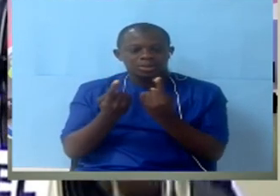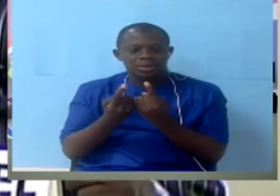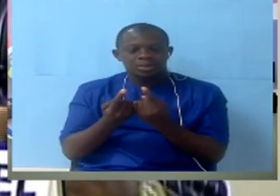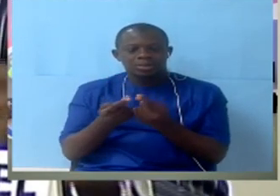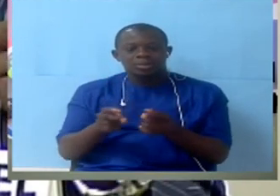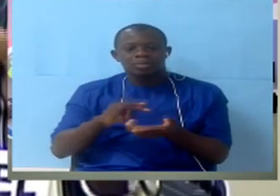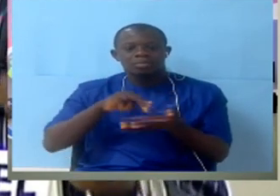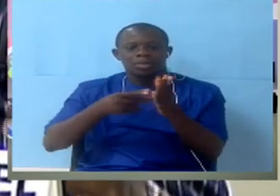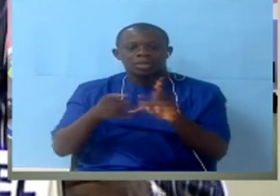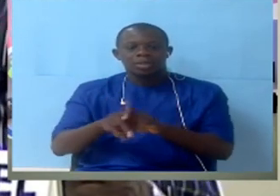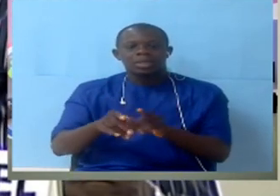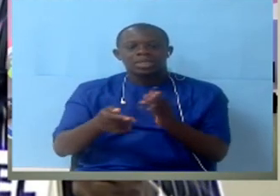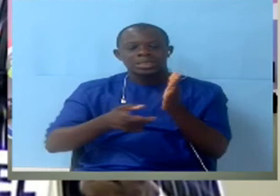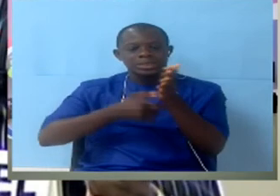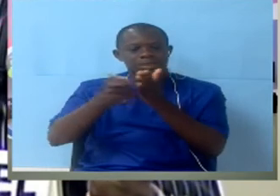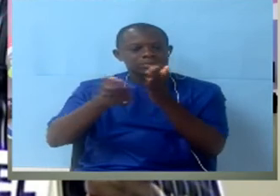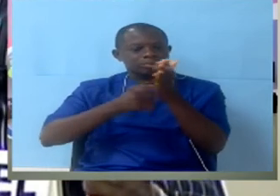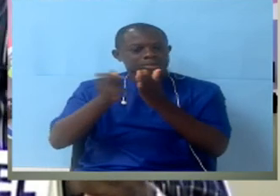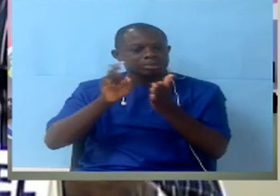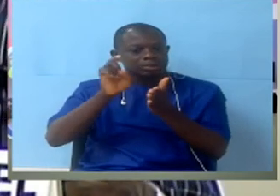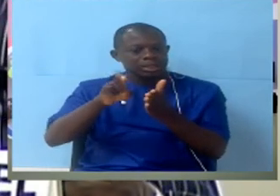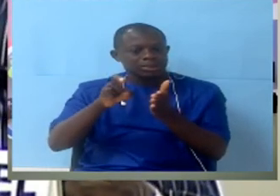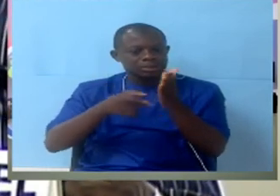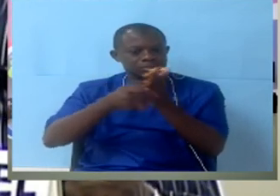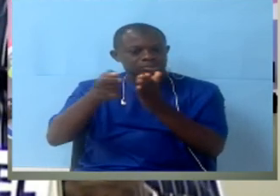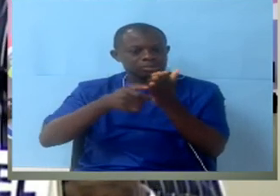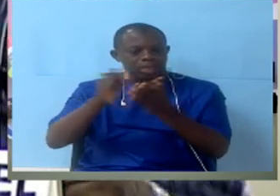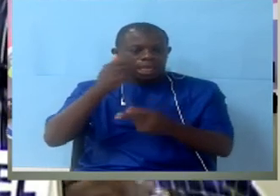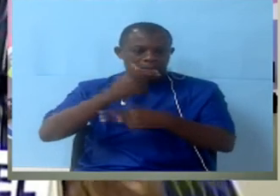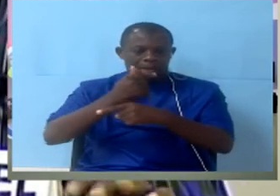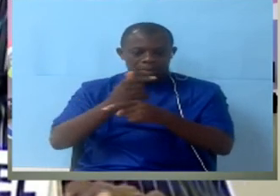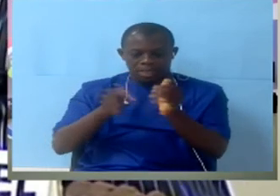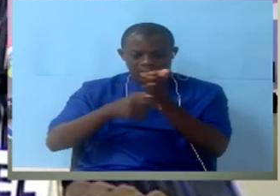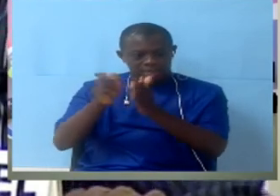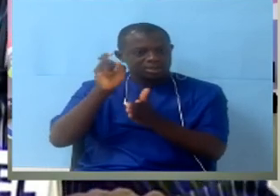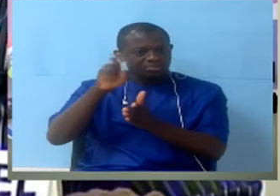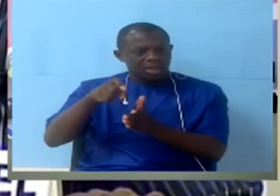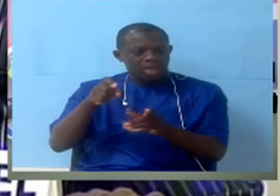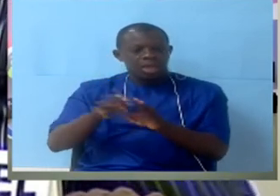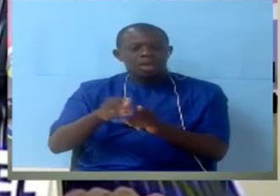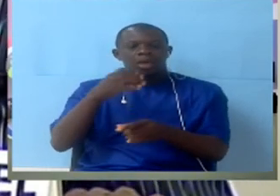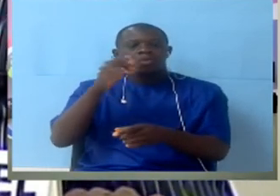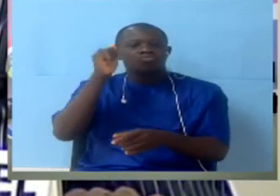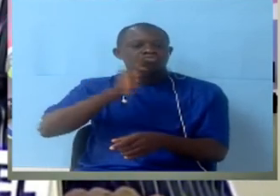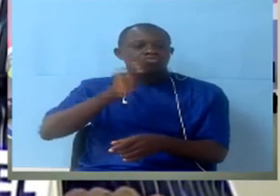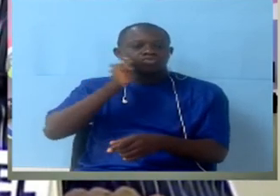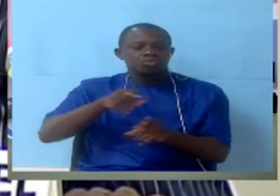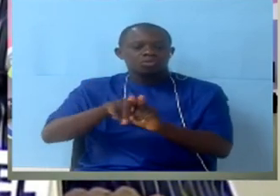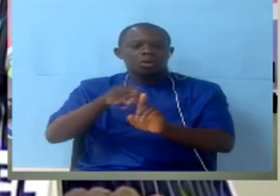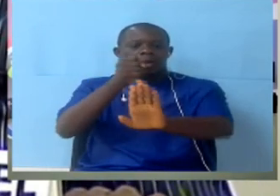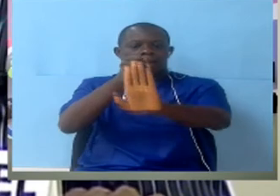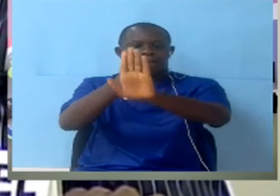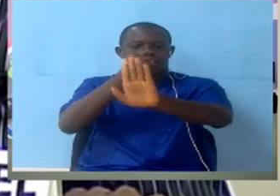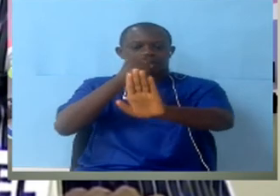is taxpayers' money that are being used to secure the president's private property?